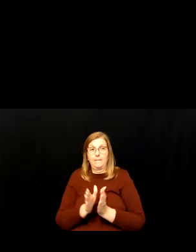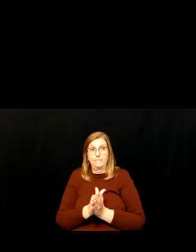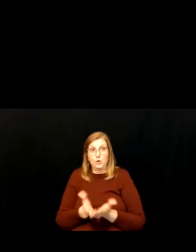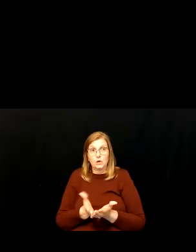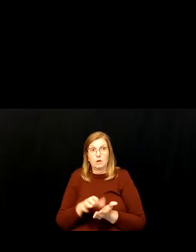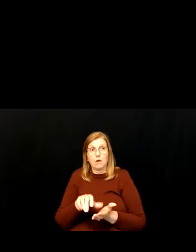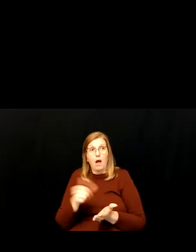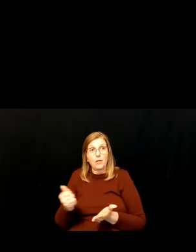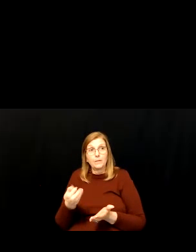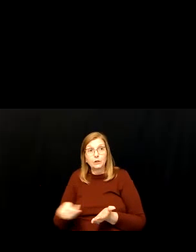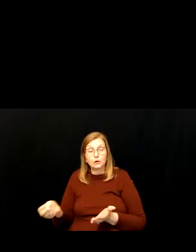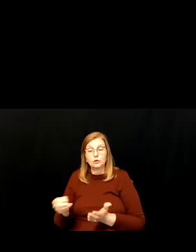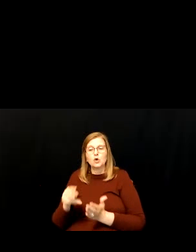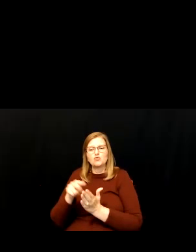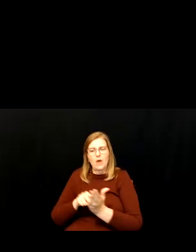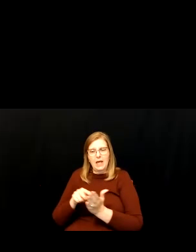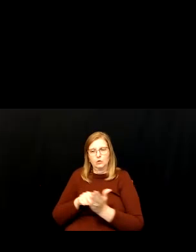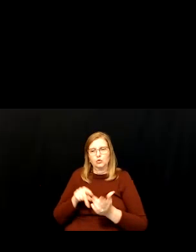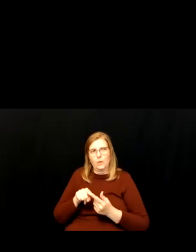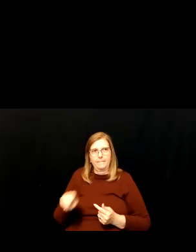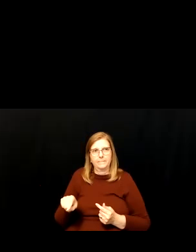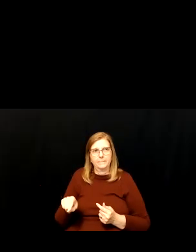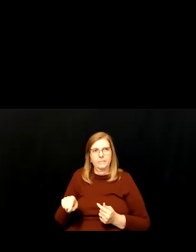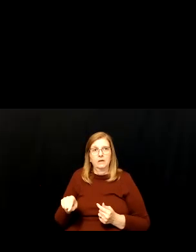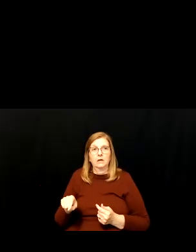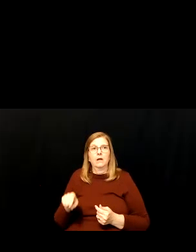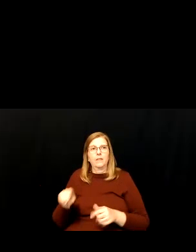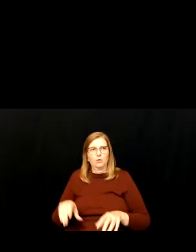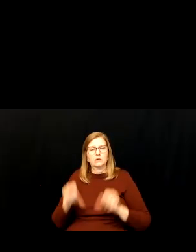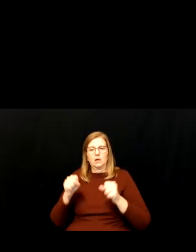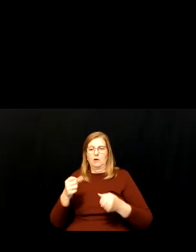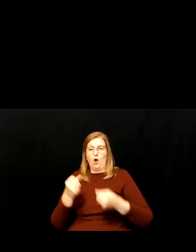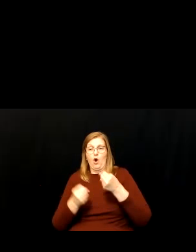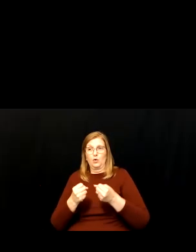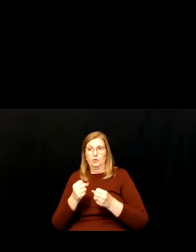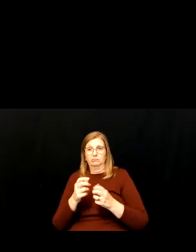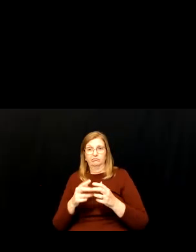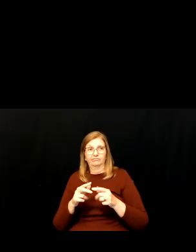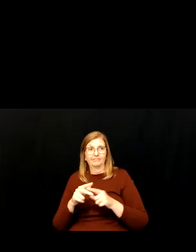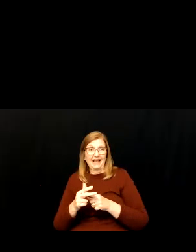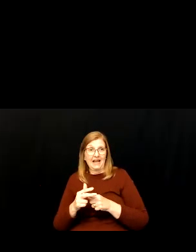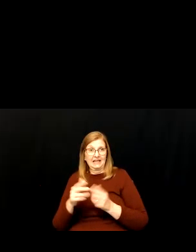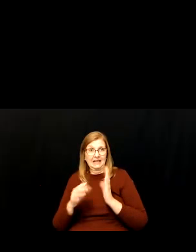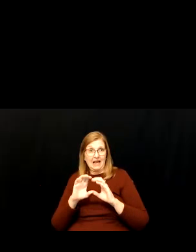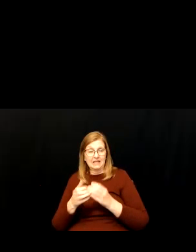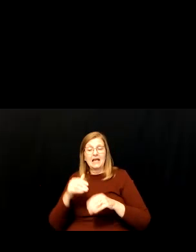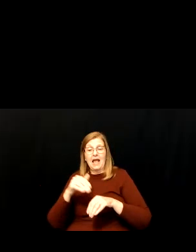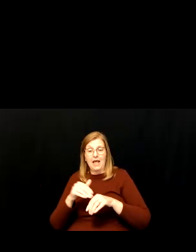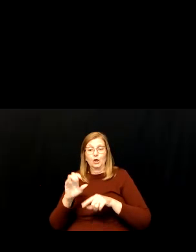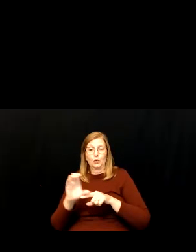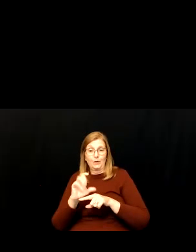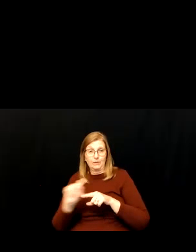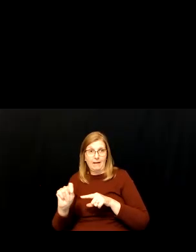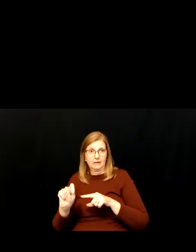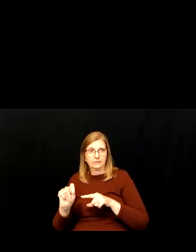learning materials read aloud. This person was taking an auto mechanic class at a career tech. The